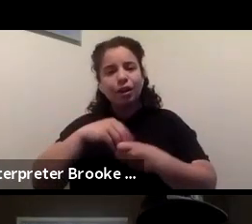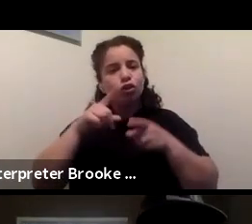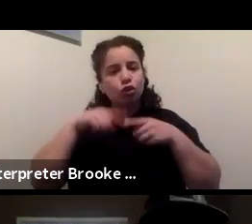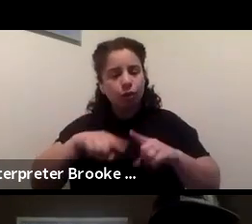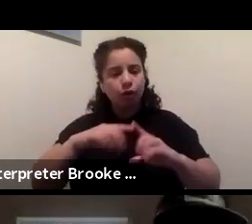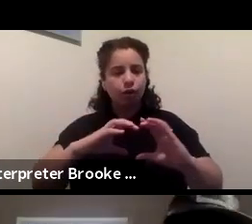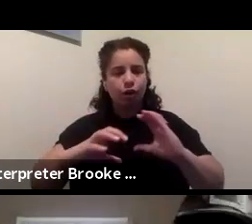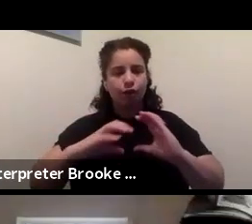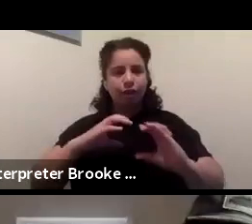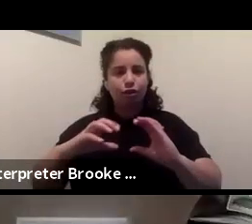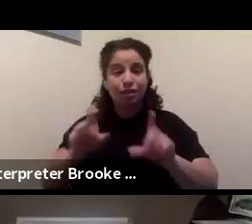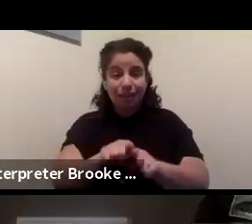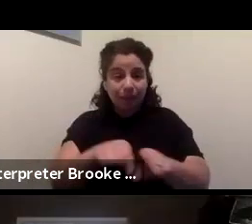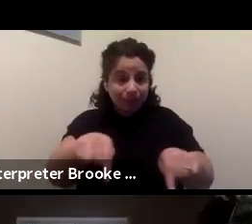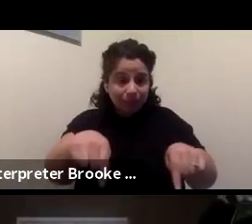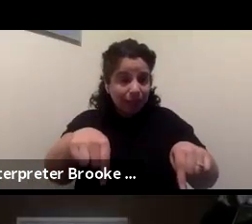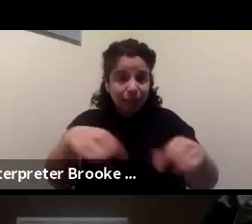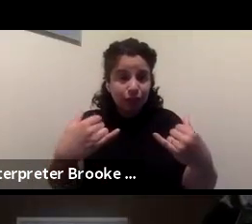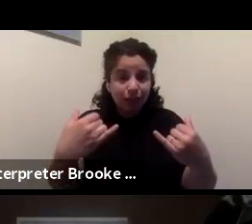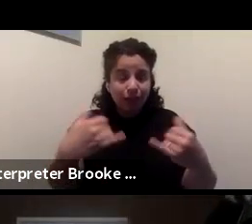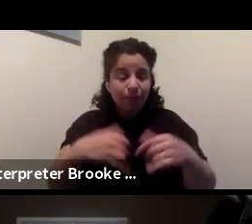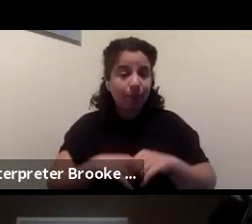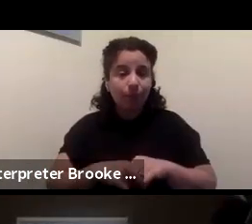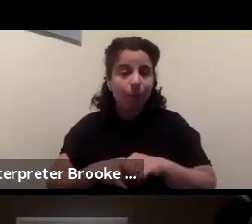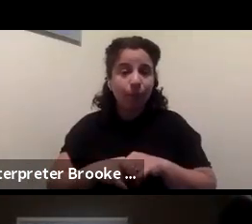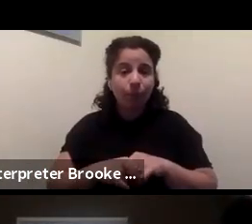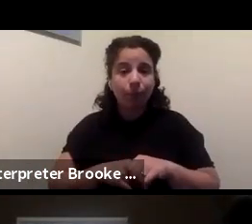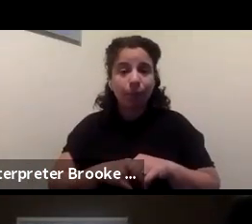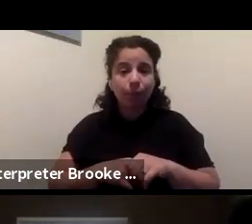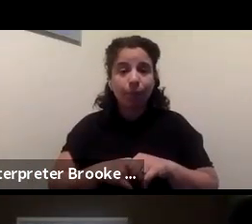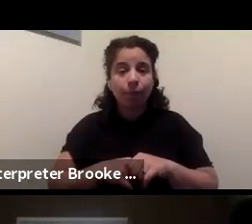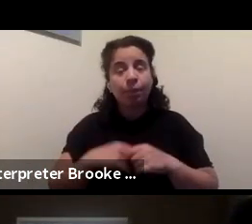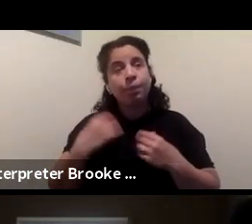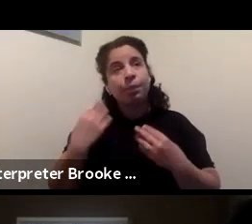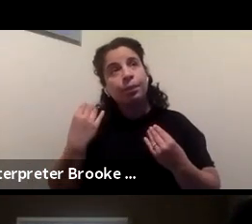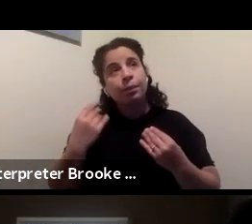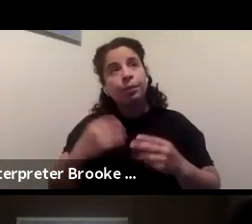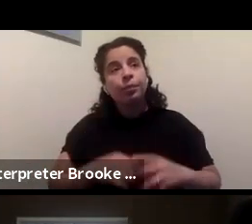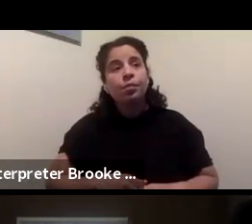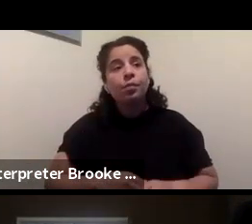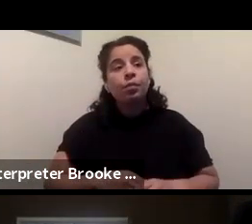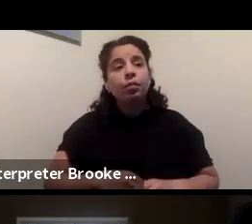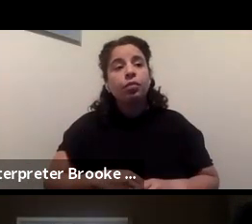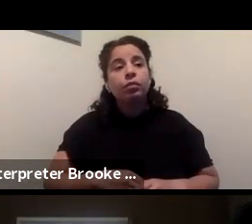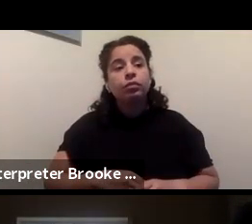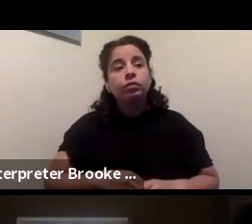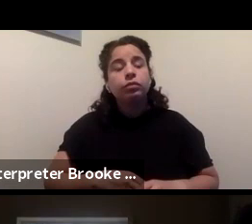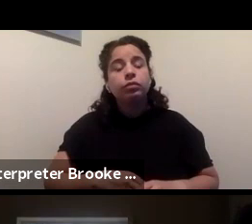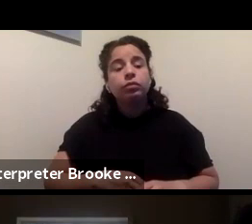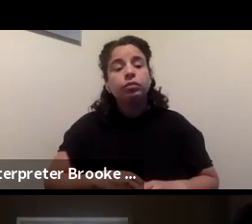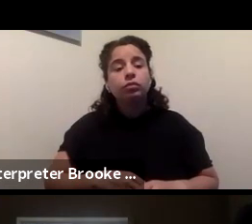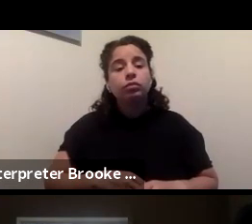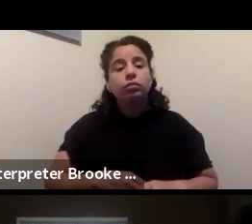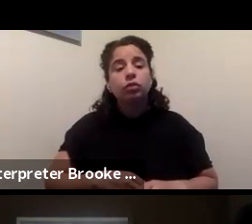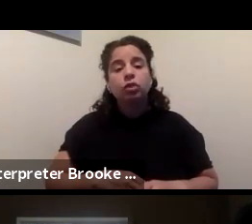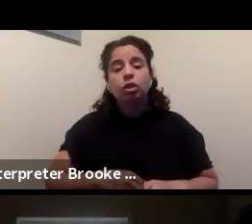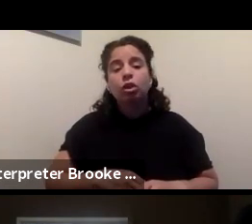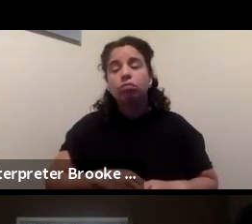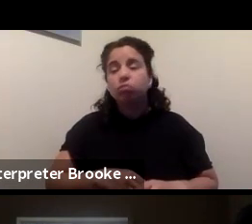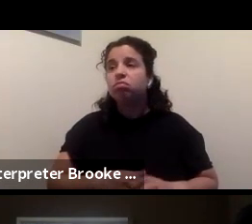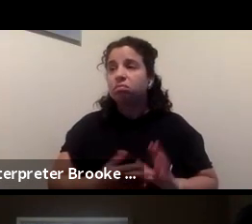Um, And so for me, that is about like, how